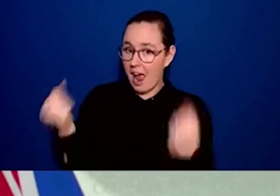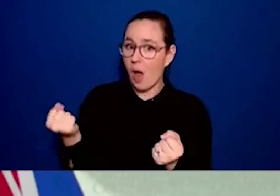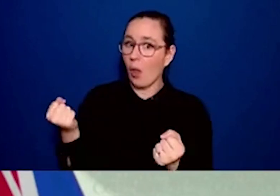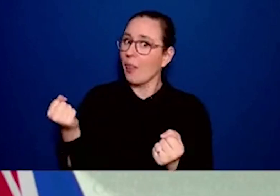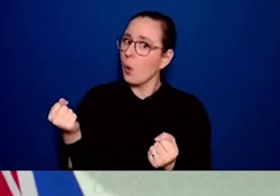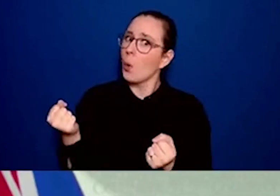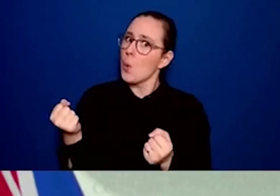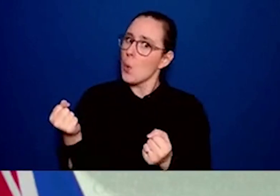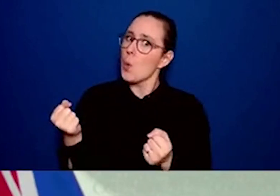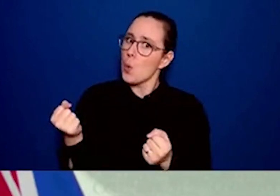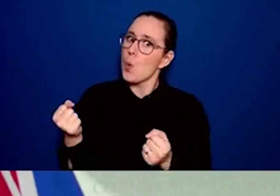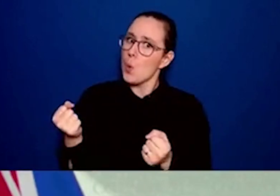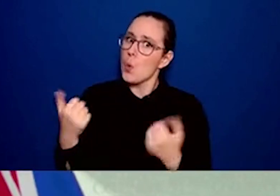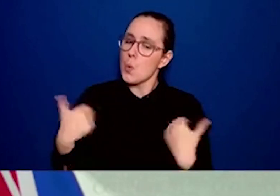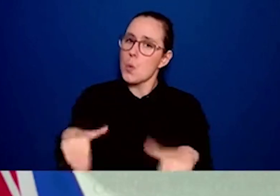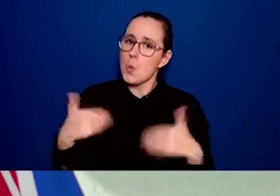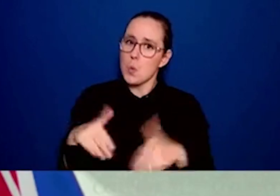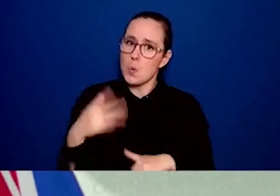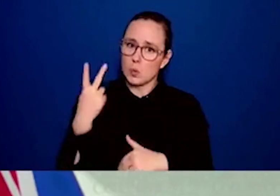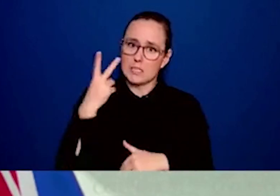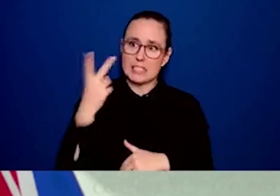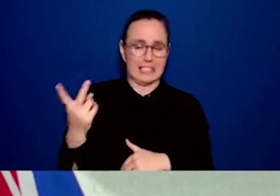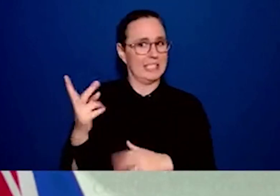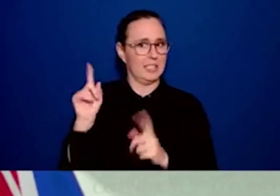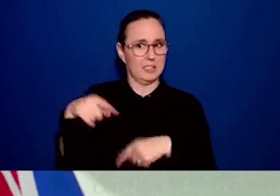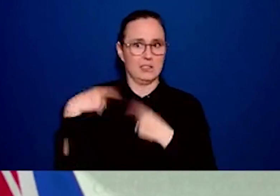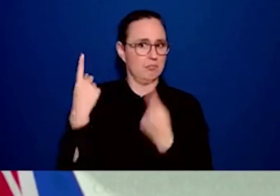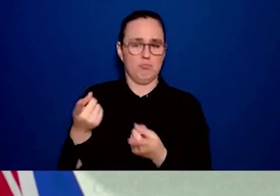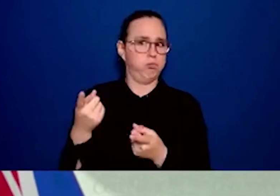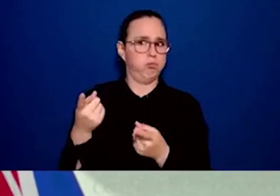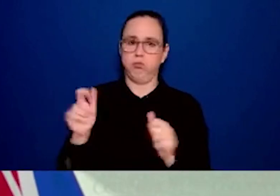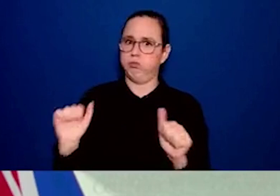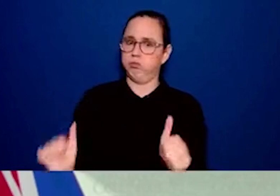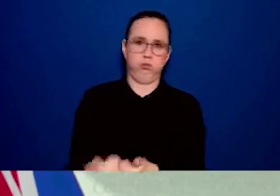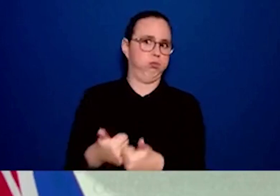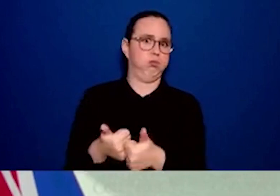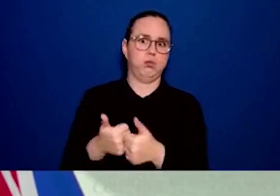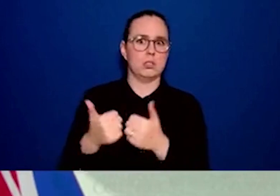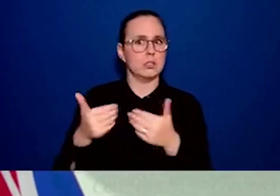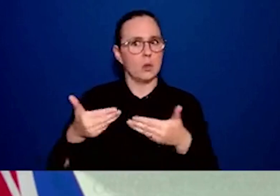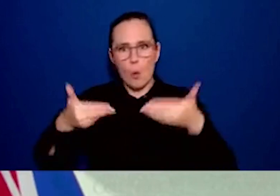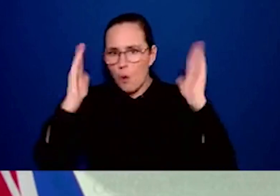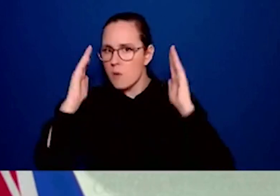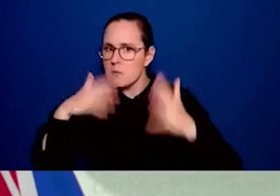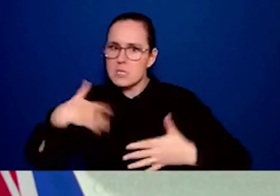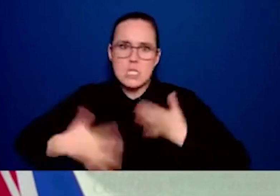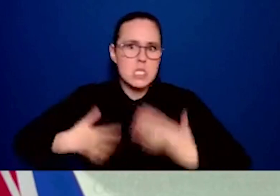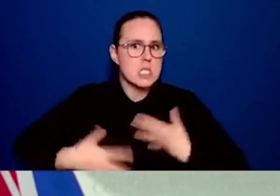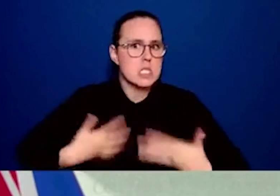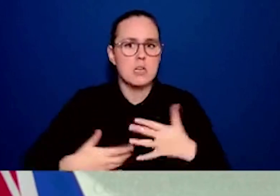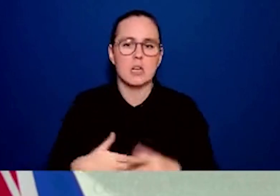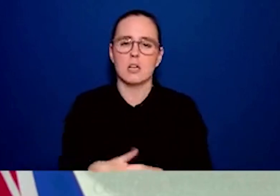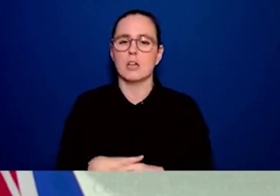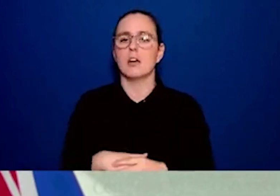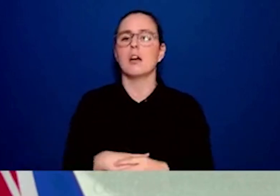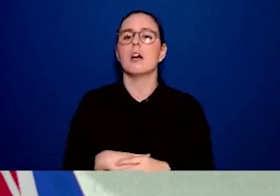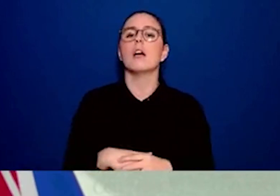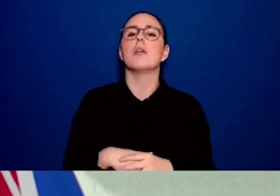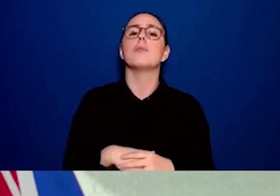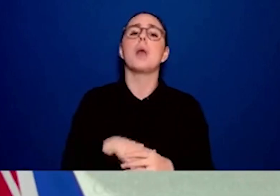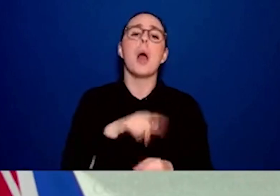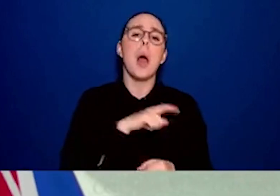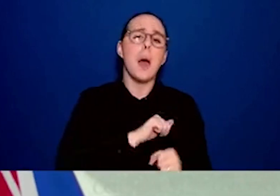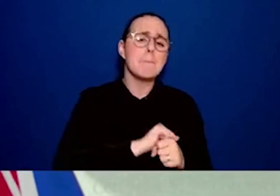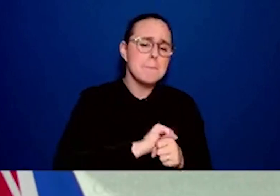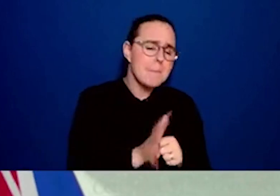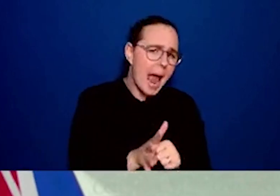particular, we've seen the most pressure from COVID-19 of any health authority at the moment, at the present time. We know at different points during